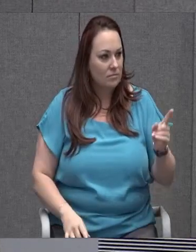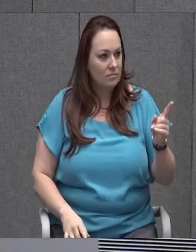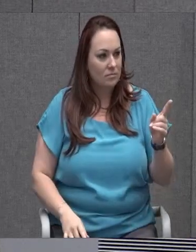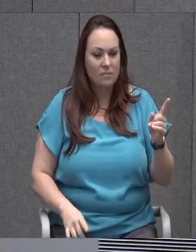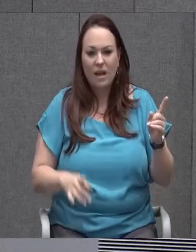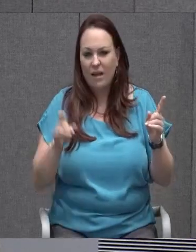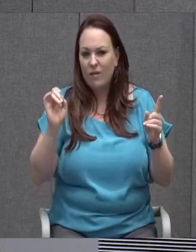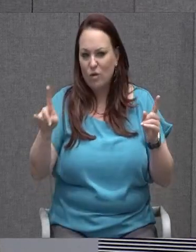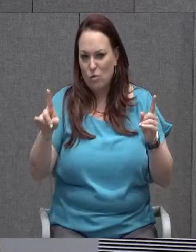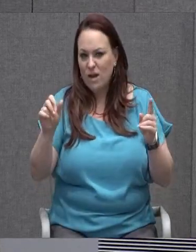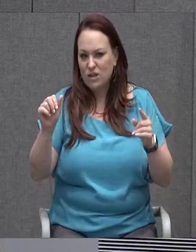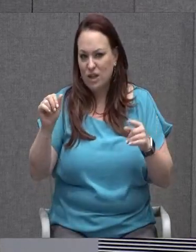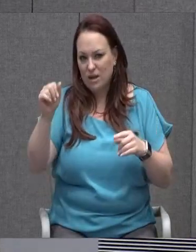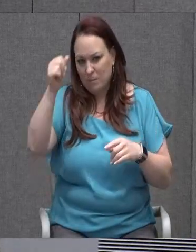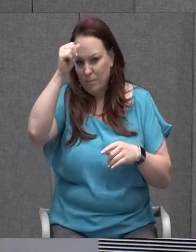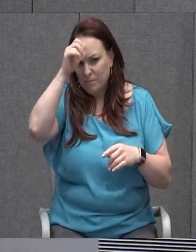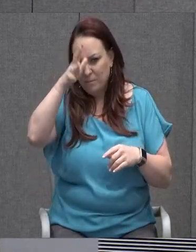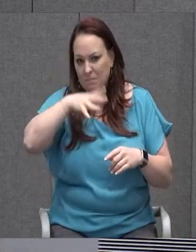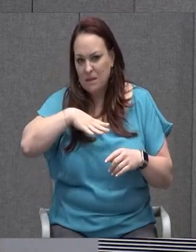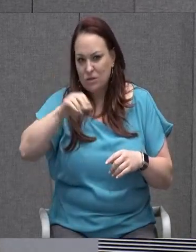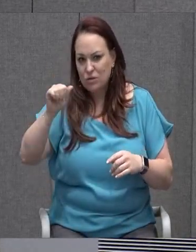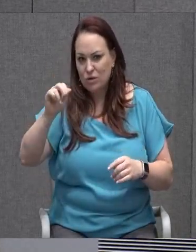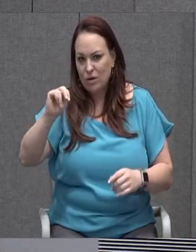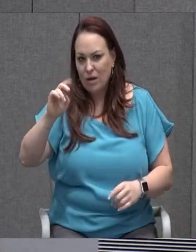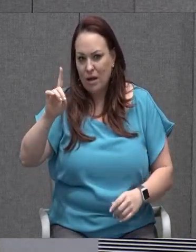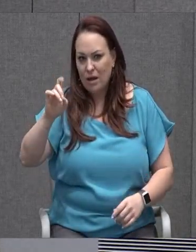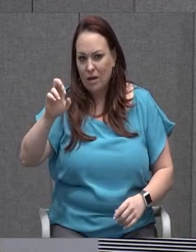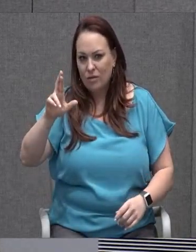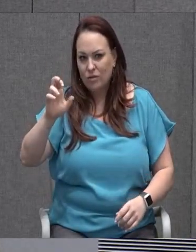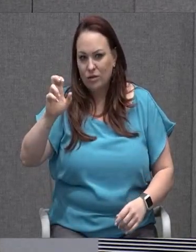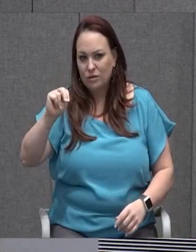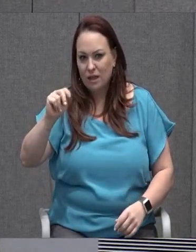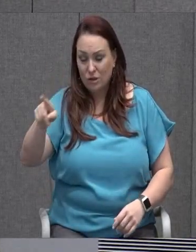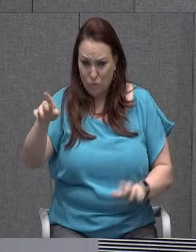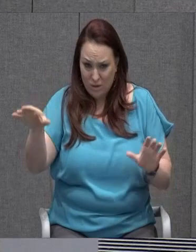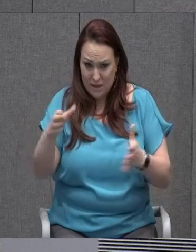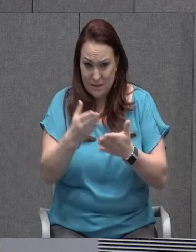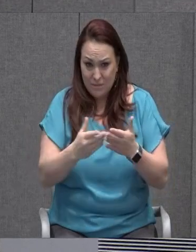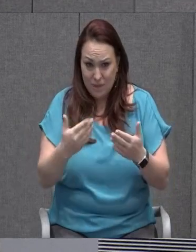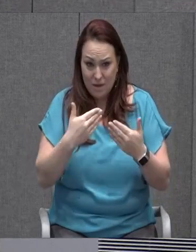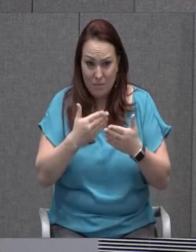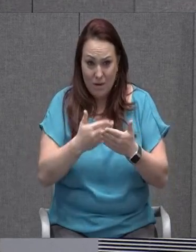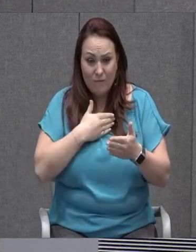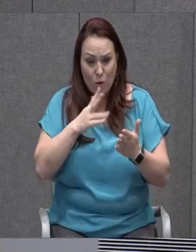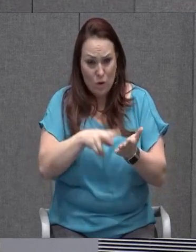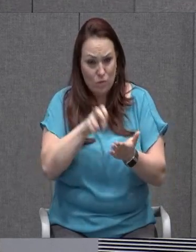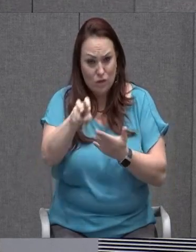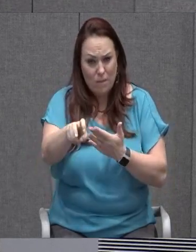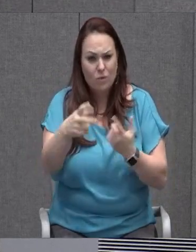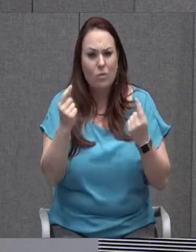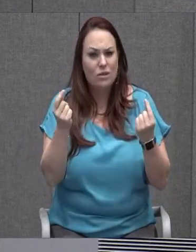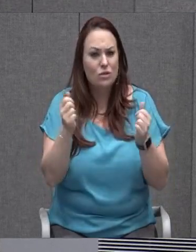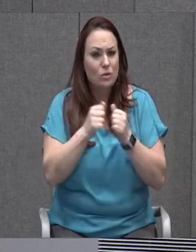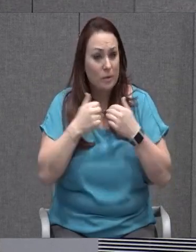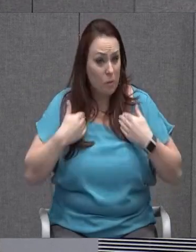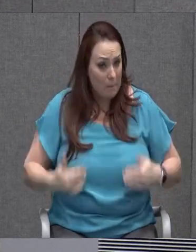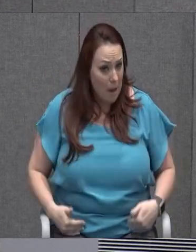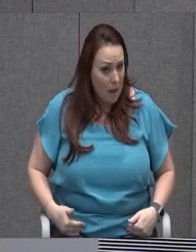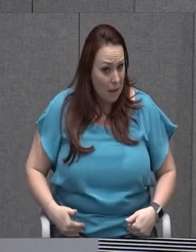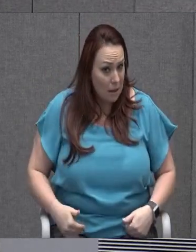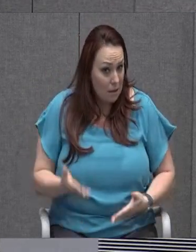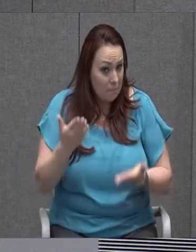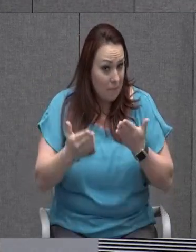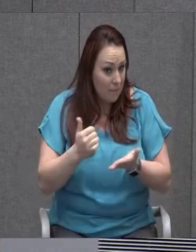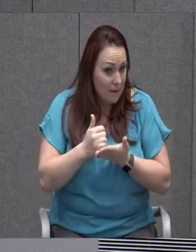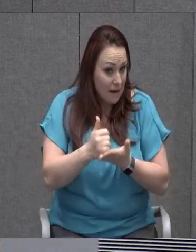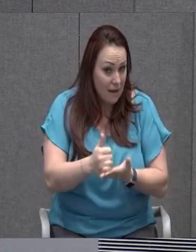Mr. Anderson. Yes. You did something before you jumped. What did you do with your body? Because maybe that helped you, maybe it didn't. I don't know.